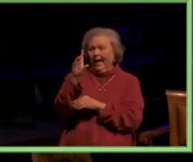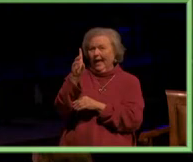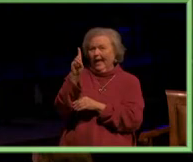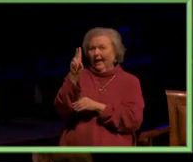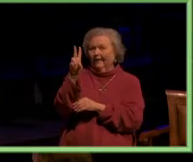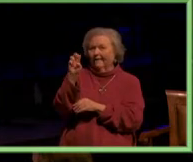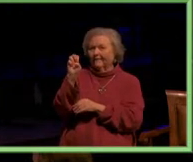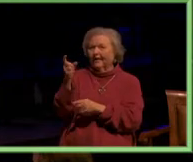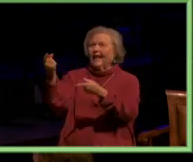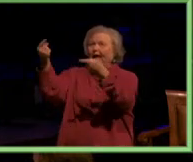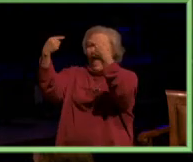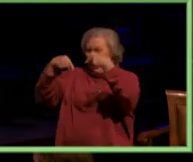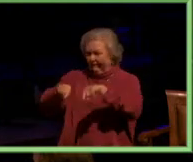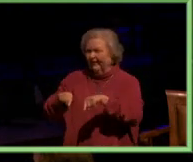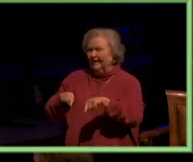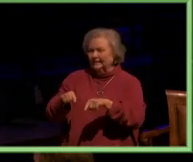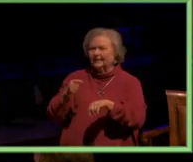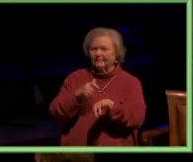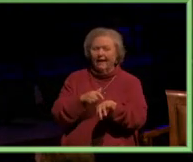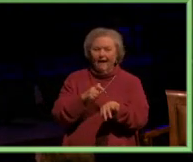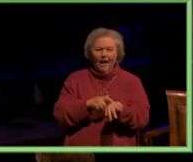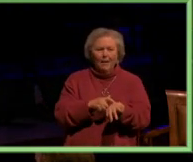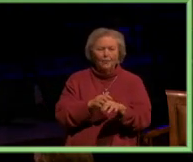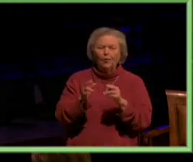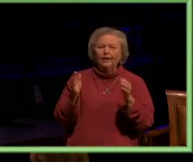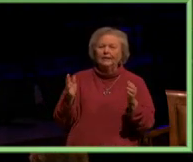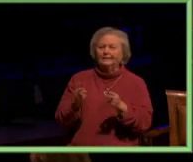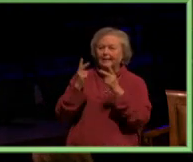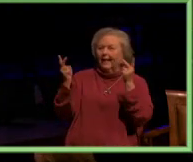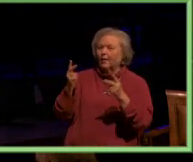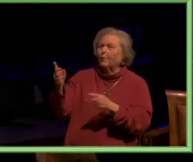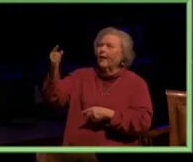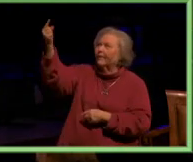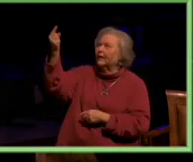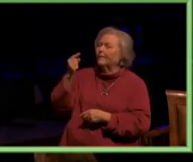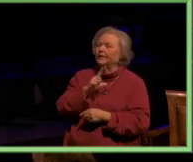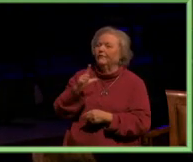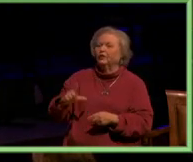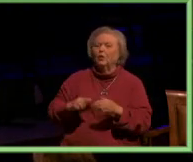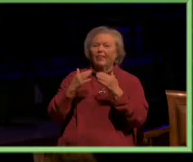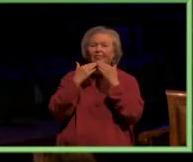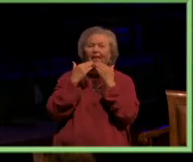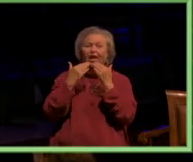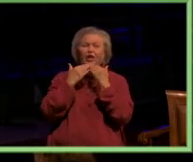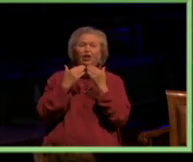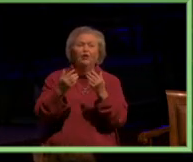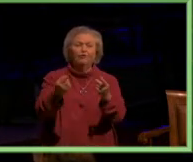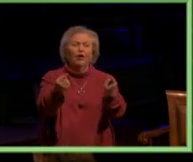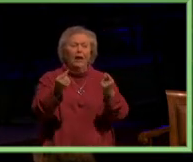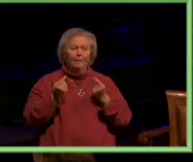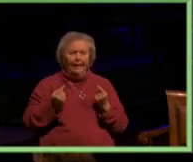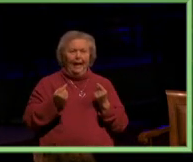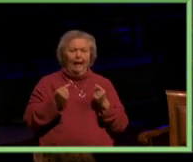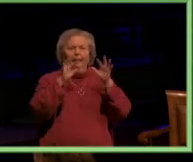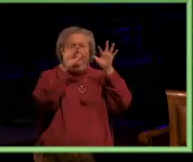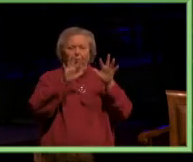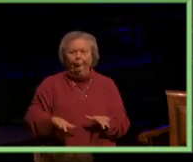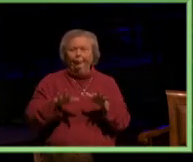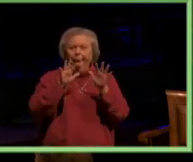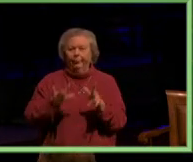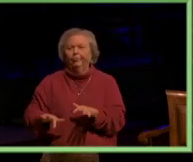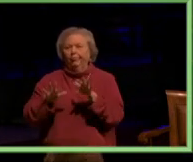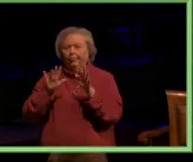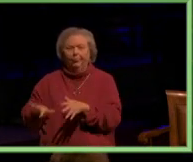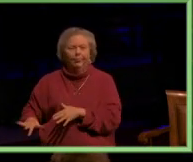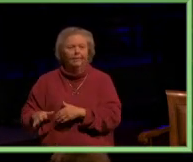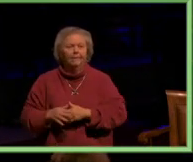celebrate the coming of the Lord. And so we're glad to do that together. And thank you for coming out today and braving the elements along the way,